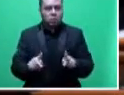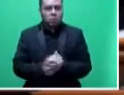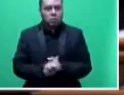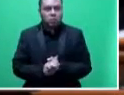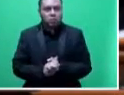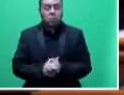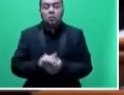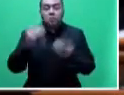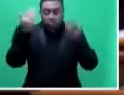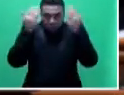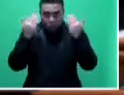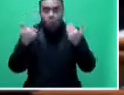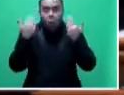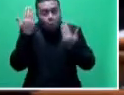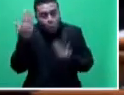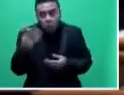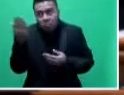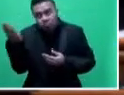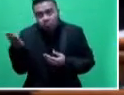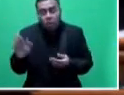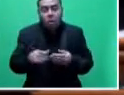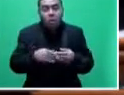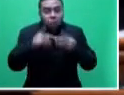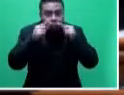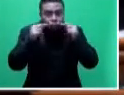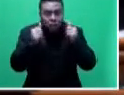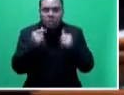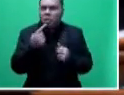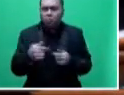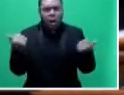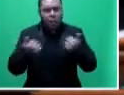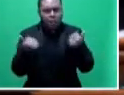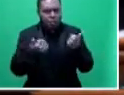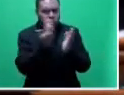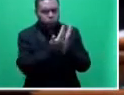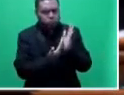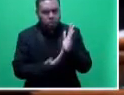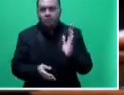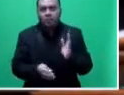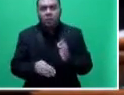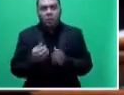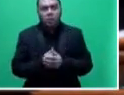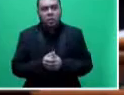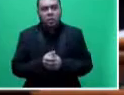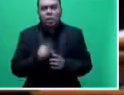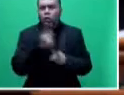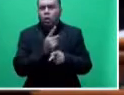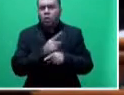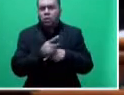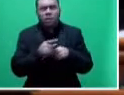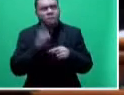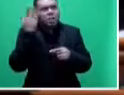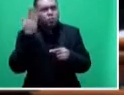sir, Honorable Sithiben Rabuka sure has a lot to say about the Fiji national budget for his Facebook page. In his latest rant, he talks about Fiji